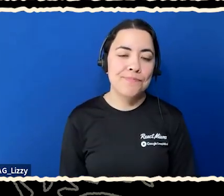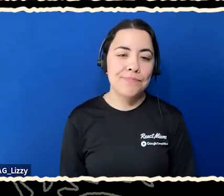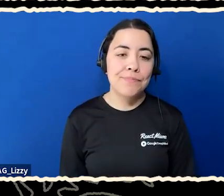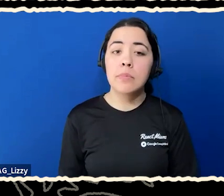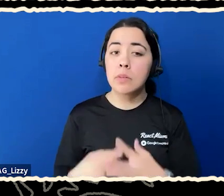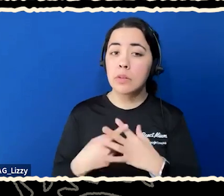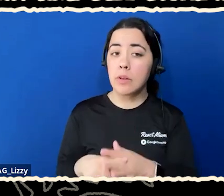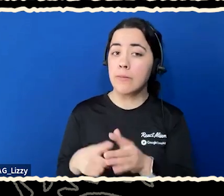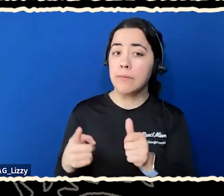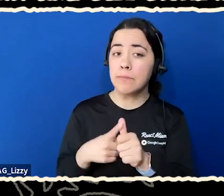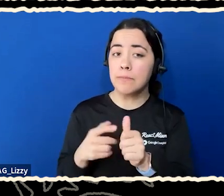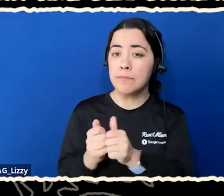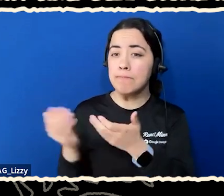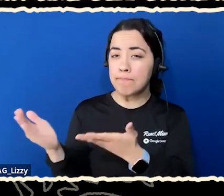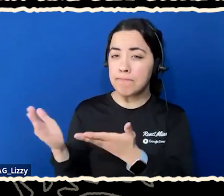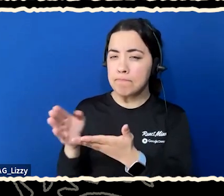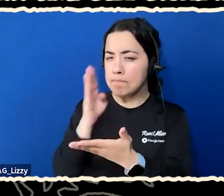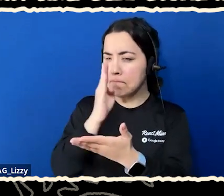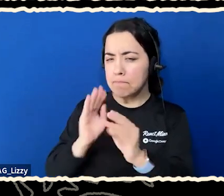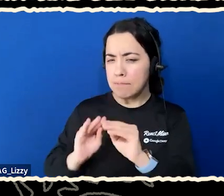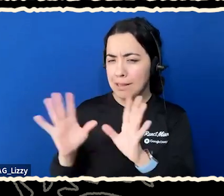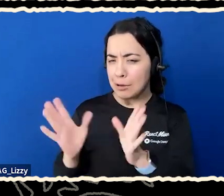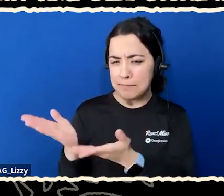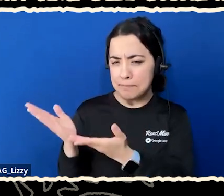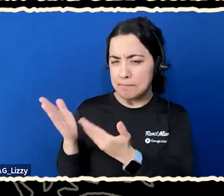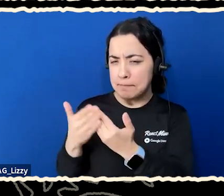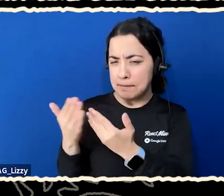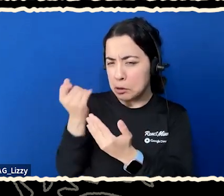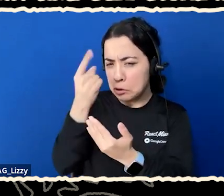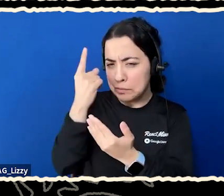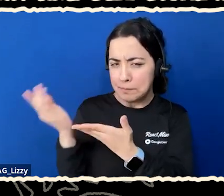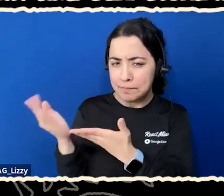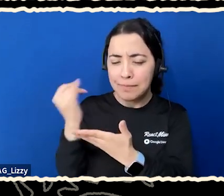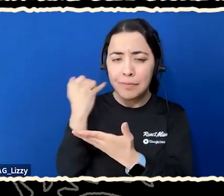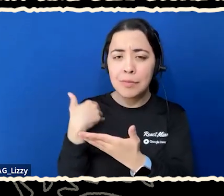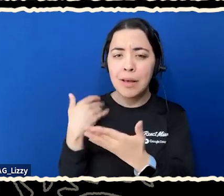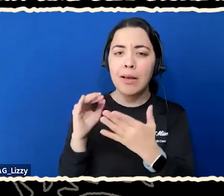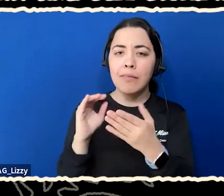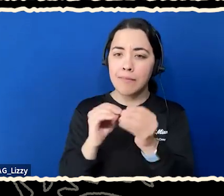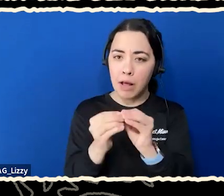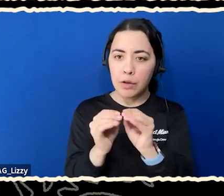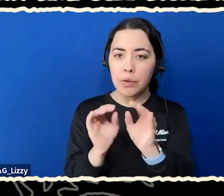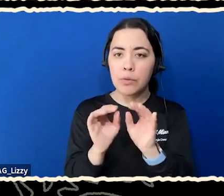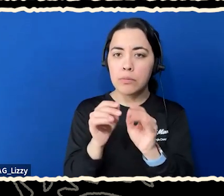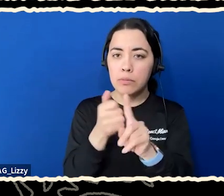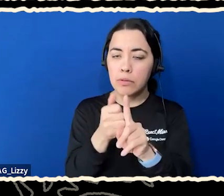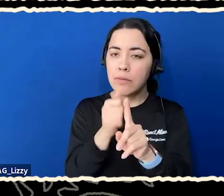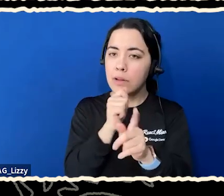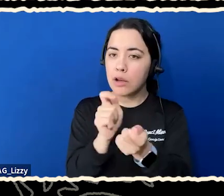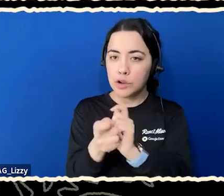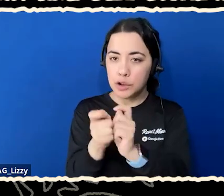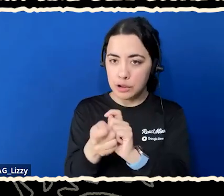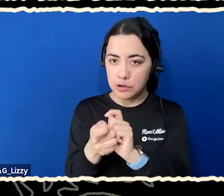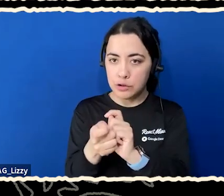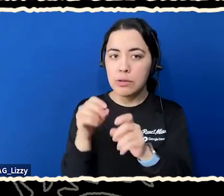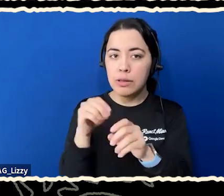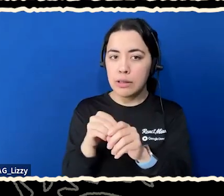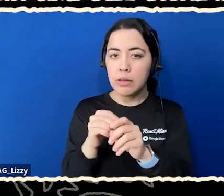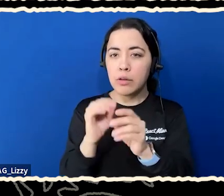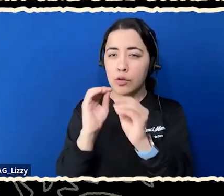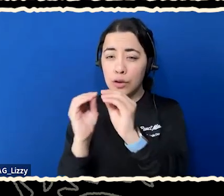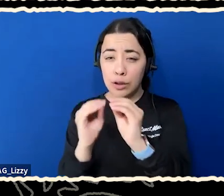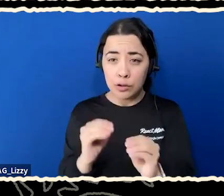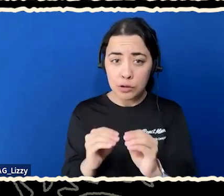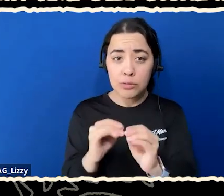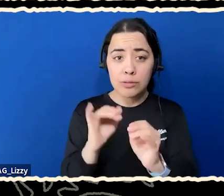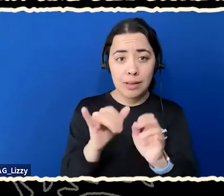Starting with something really straightforward. If you have a value that doesn't change between renders, define it outside the component in